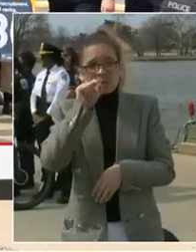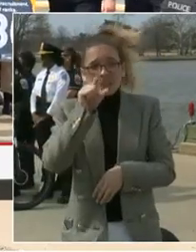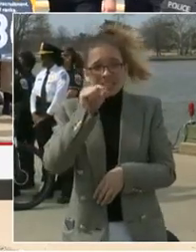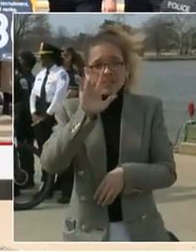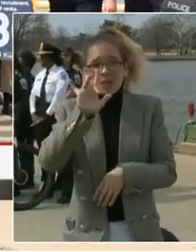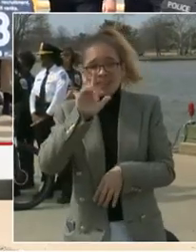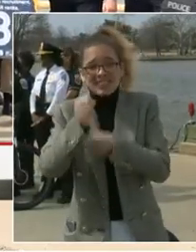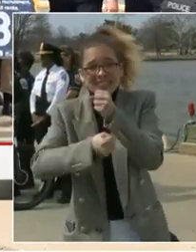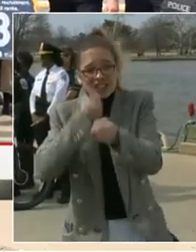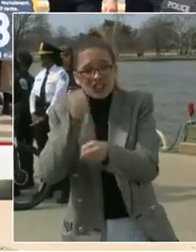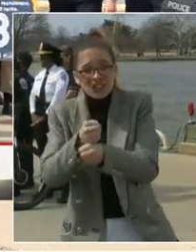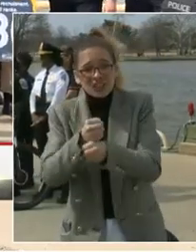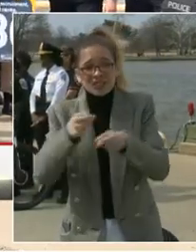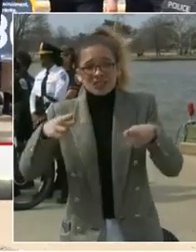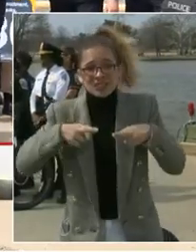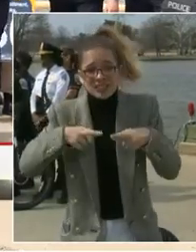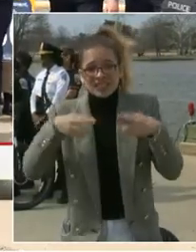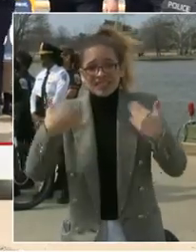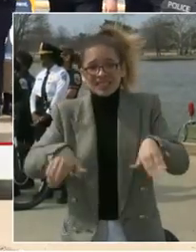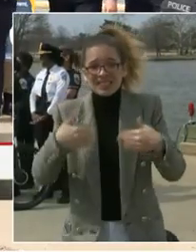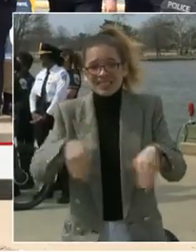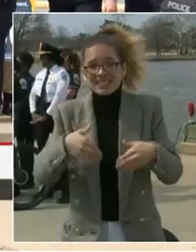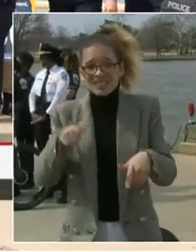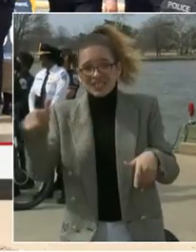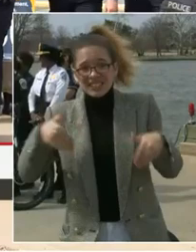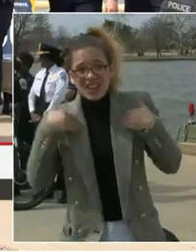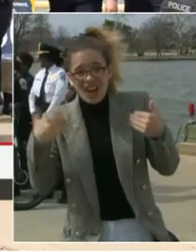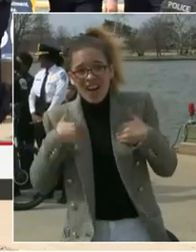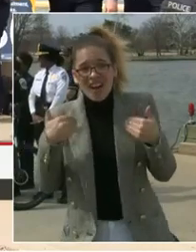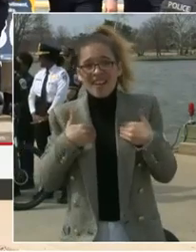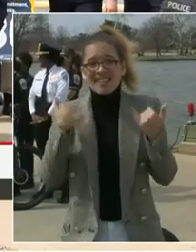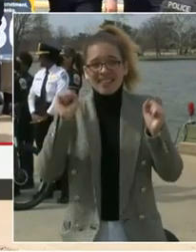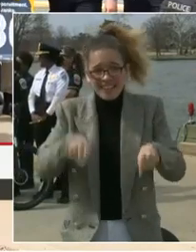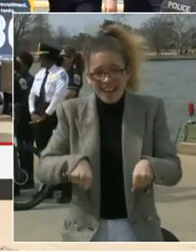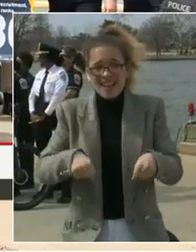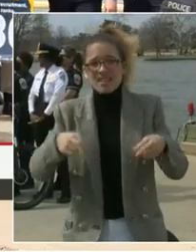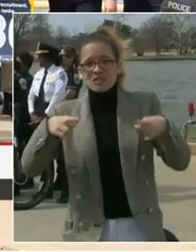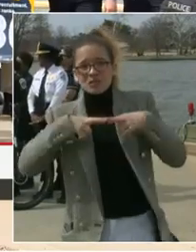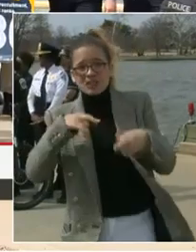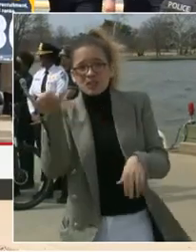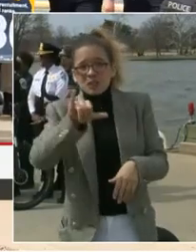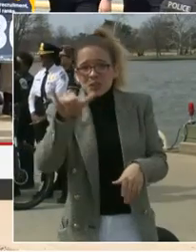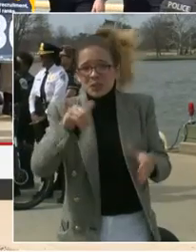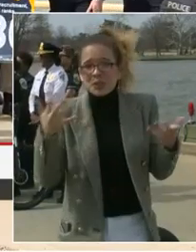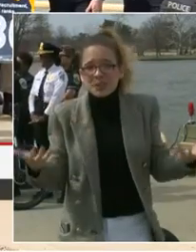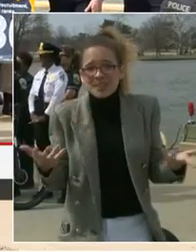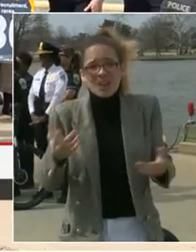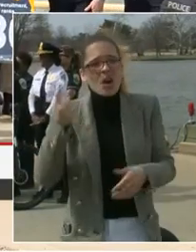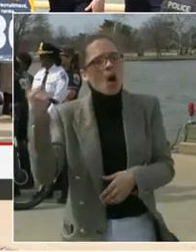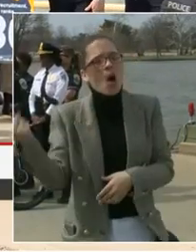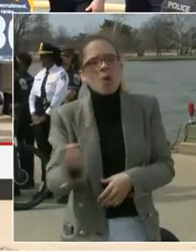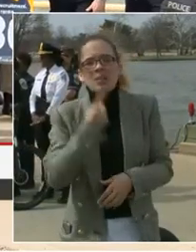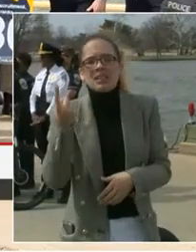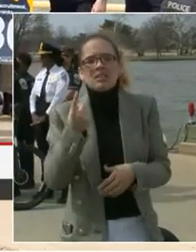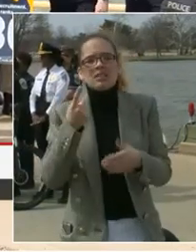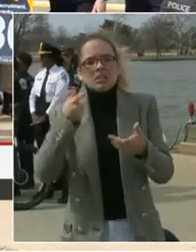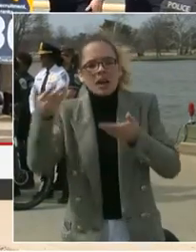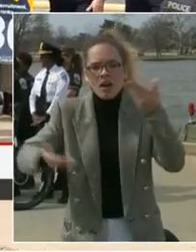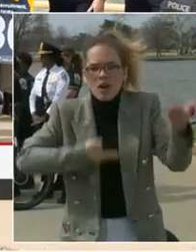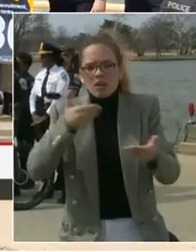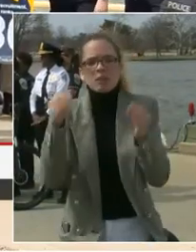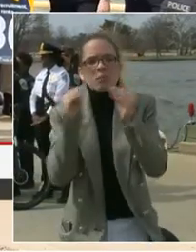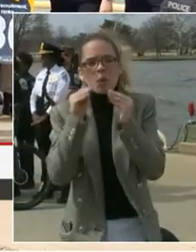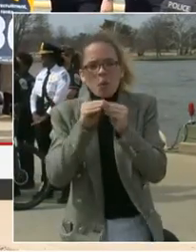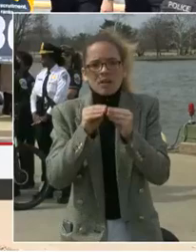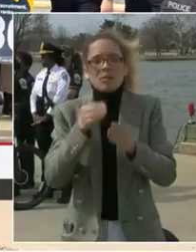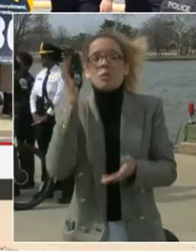25 years of service. Even this young Kane here. So we are always having to hire because